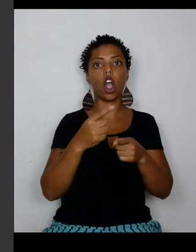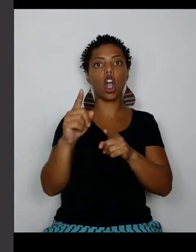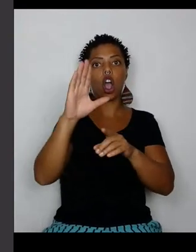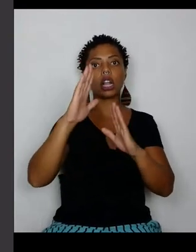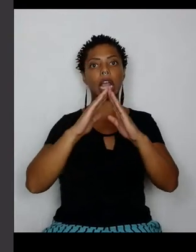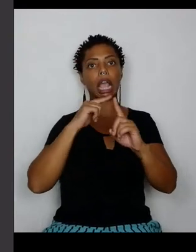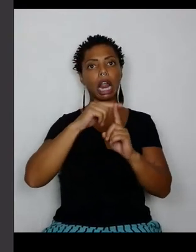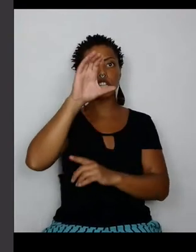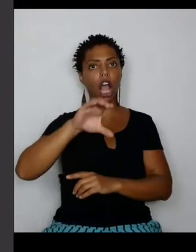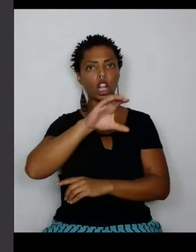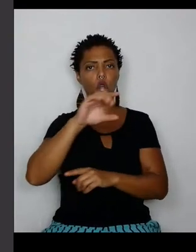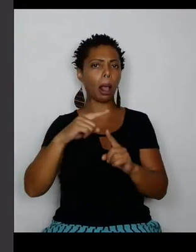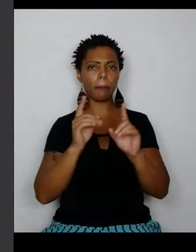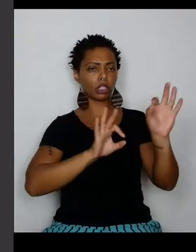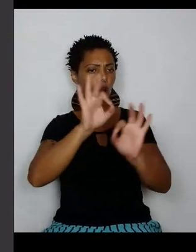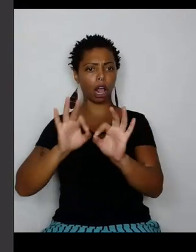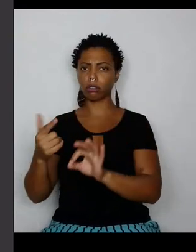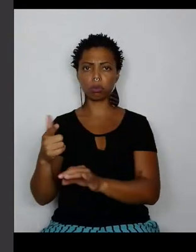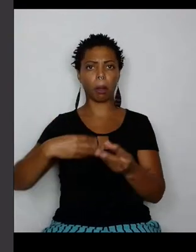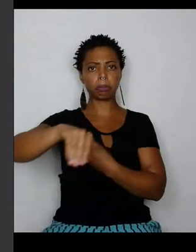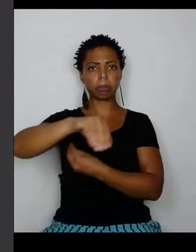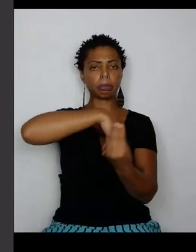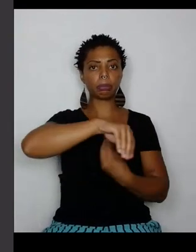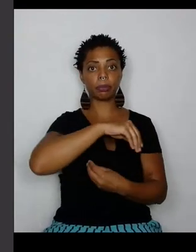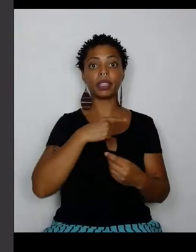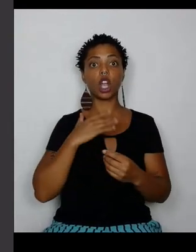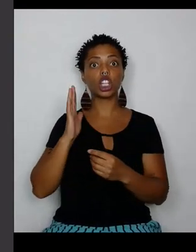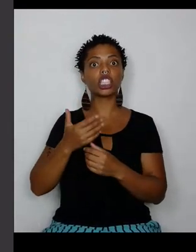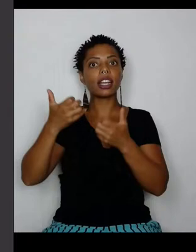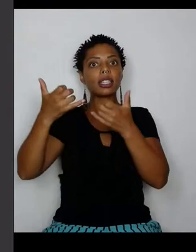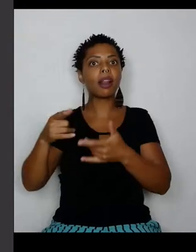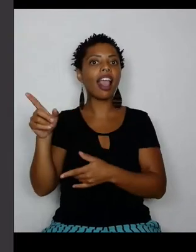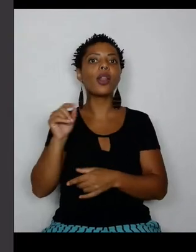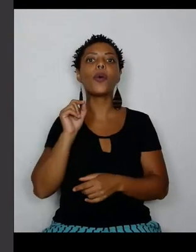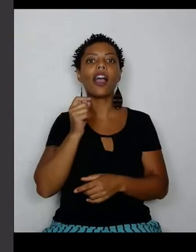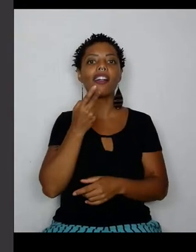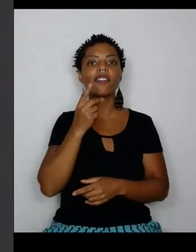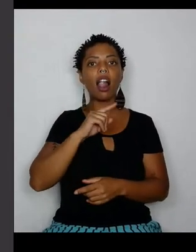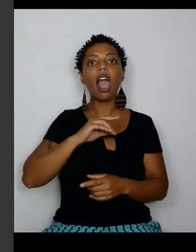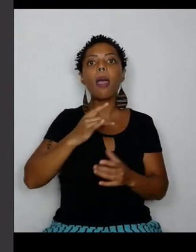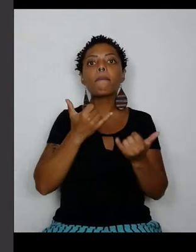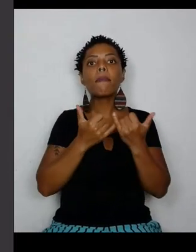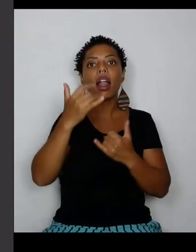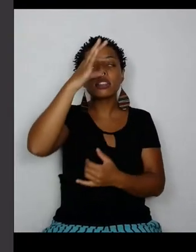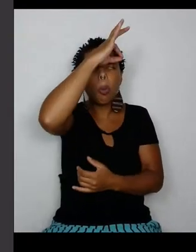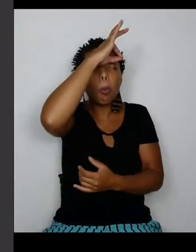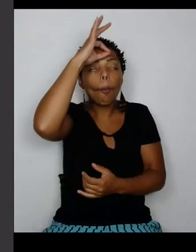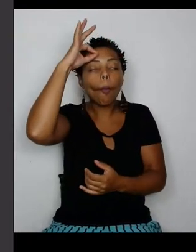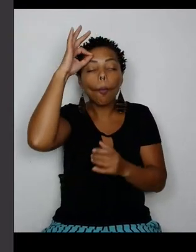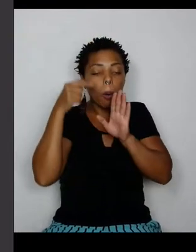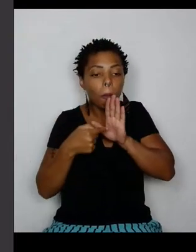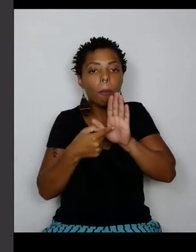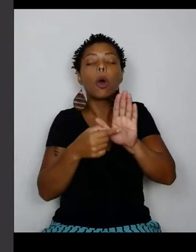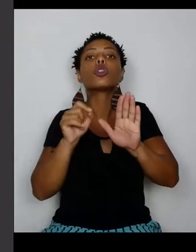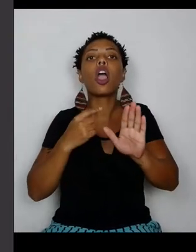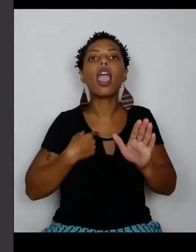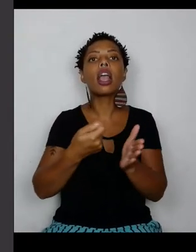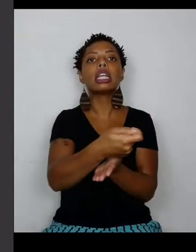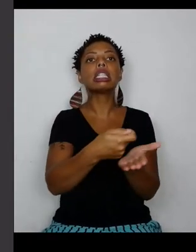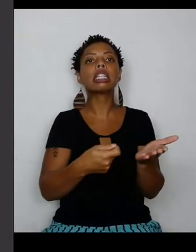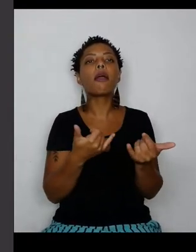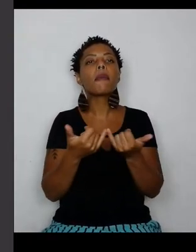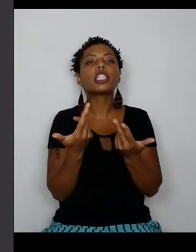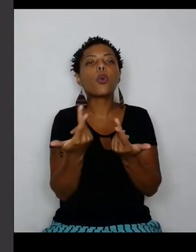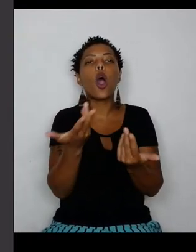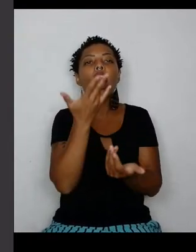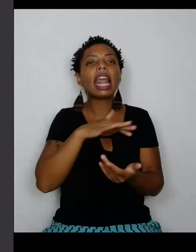elsewhere how gogan's self-proclaimed naivete the idea of writing as a child's game was very deliberate